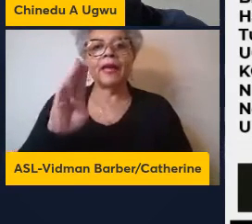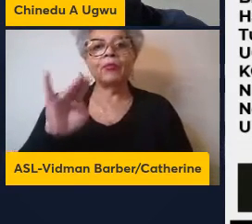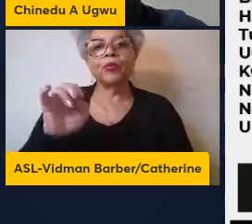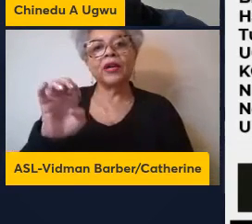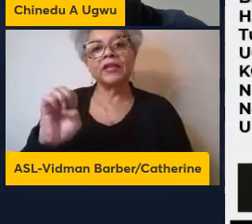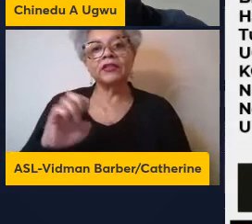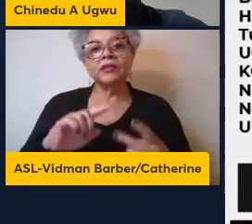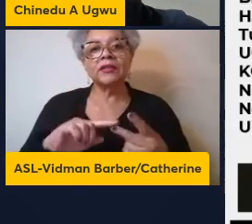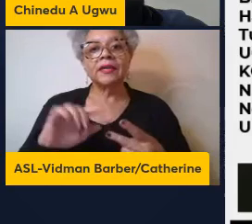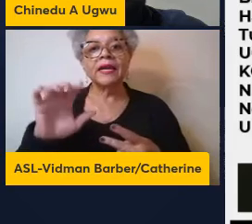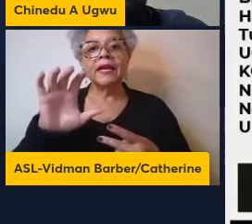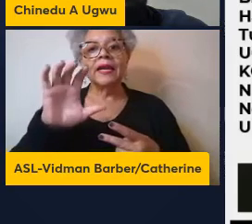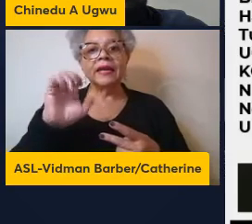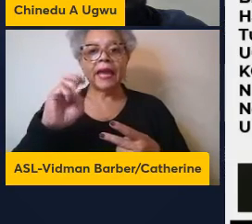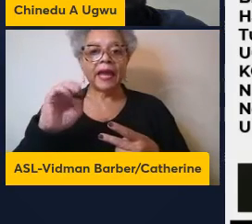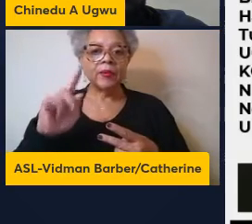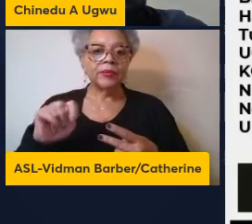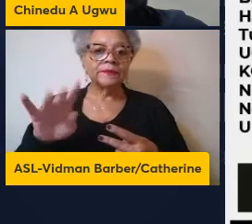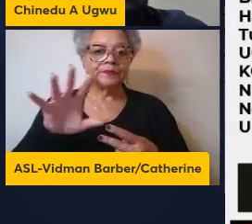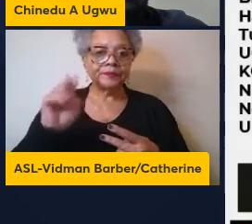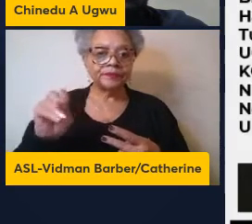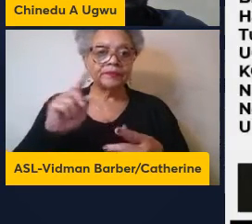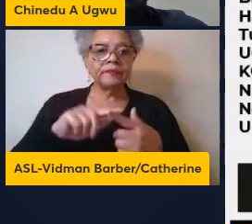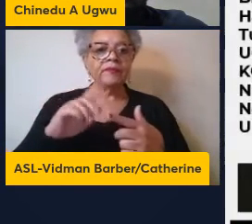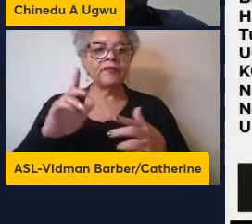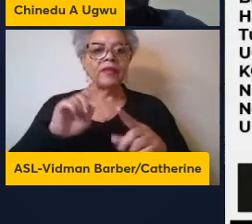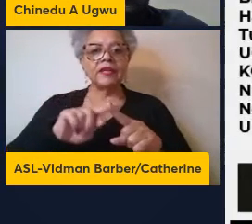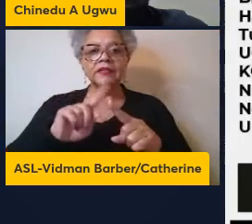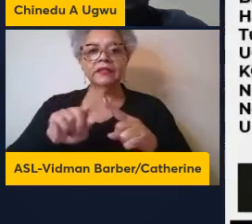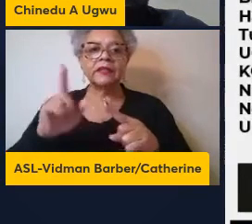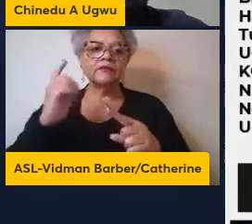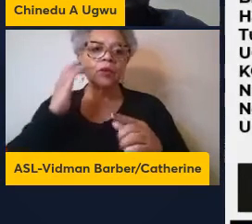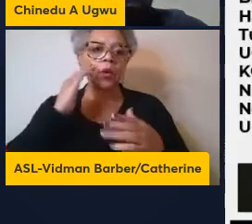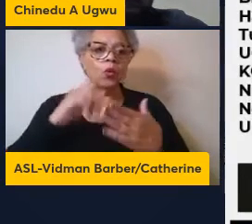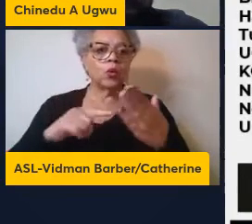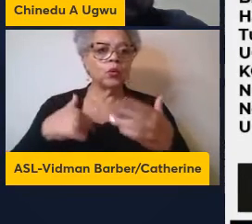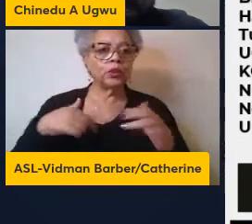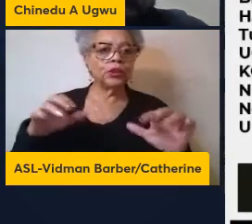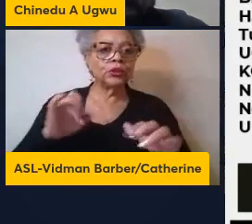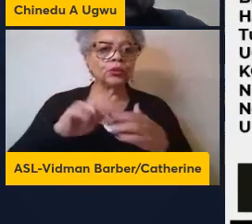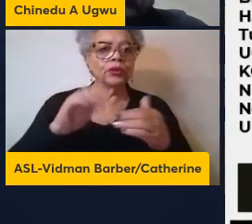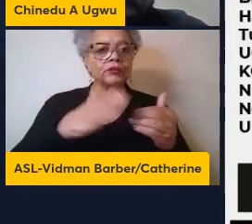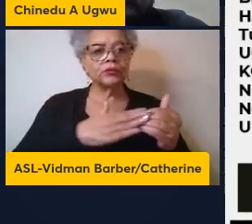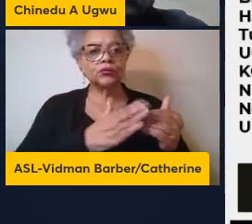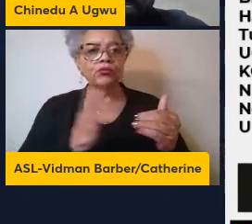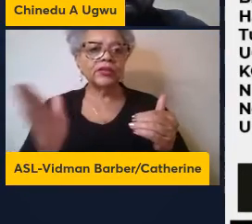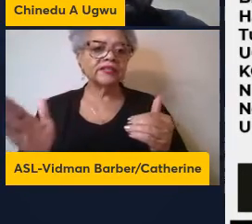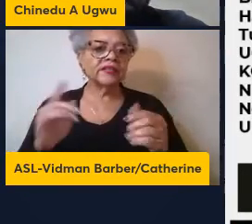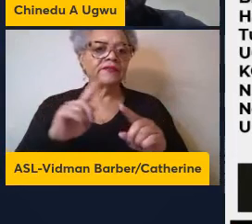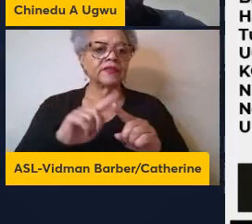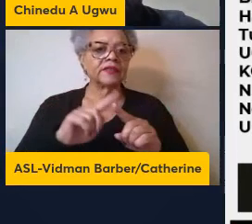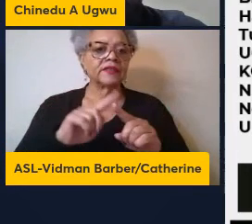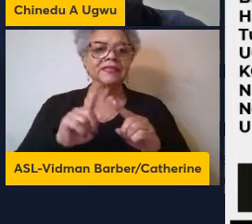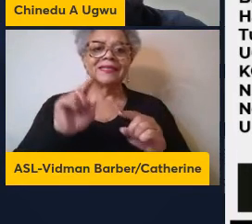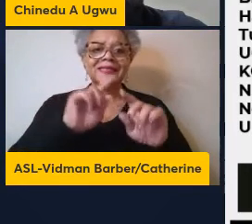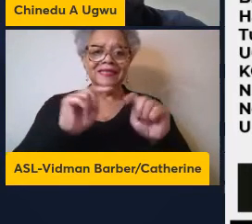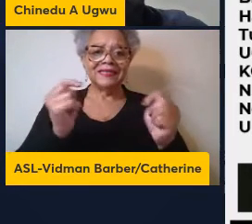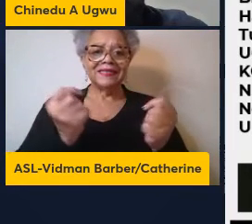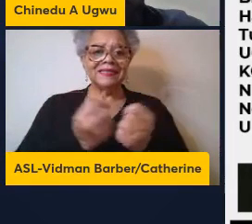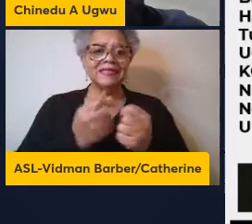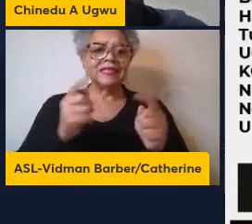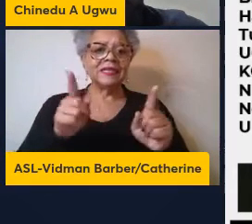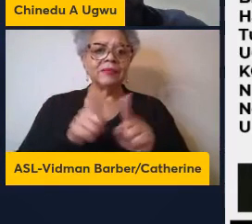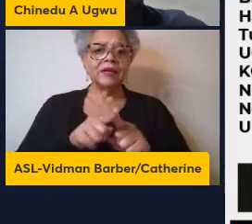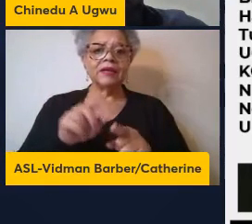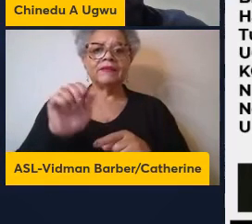Africa and Bill and Melinda Gates Foundation for believing in us and supporting what we do. And the rest of everybody who have also been supporting us. This is the team at ESGIT